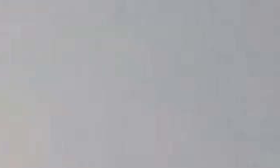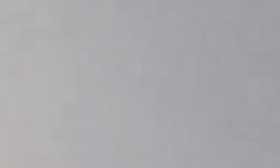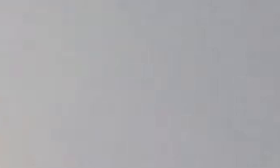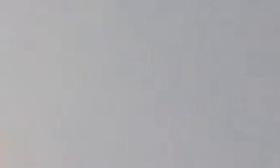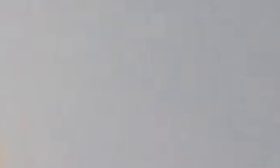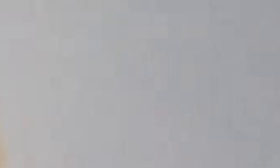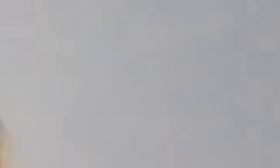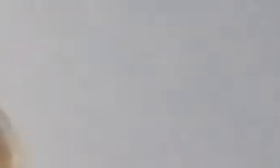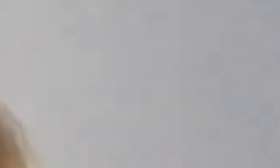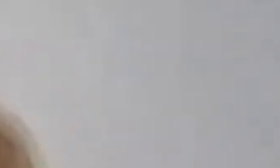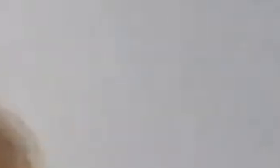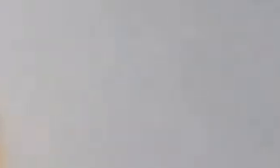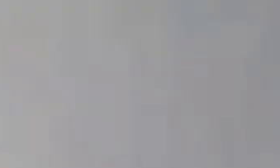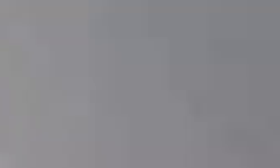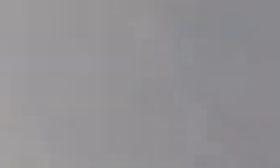Thank you.